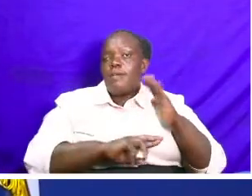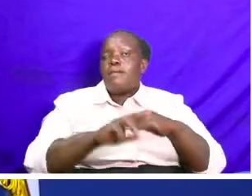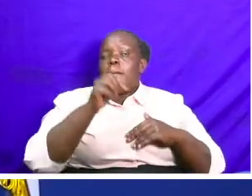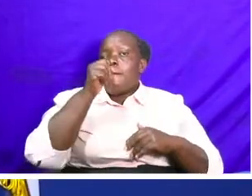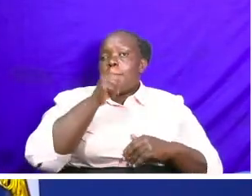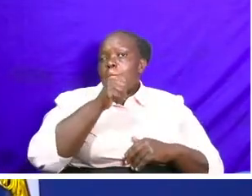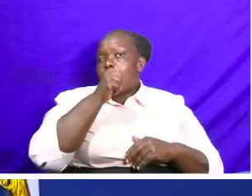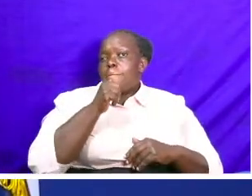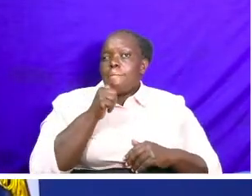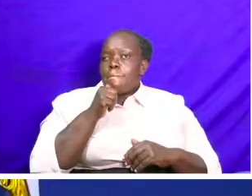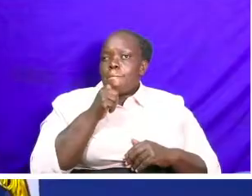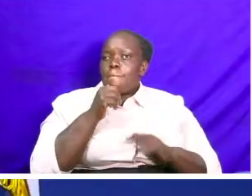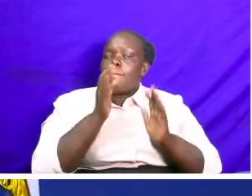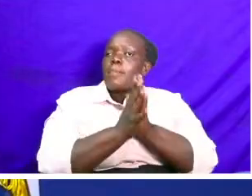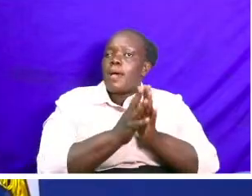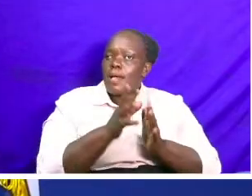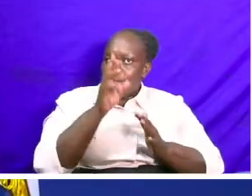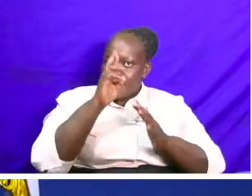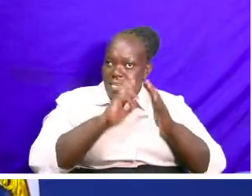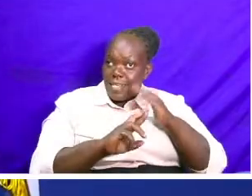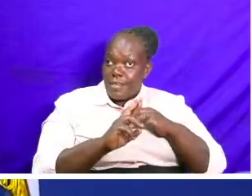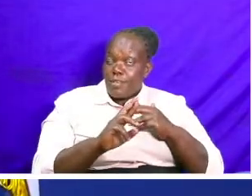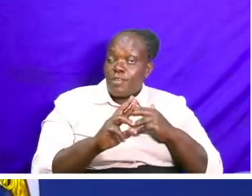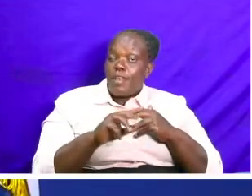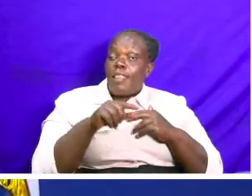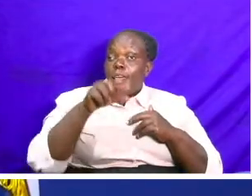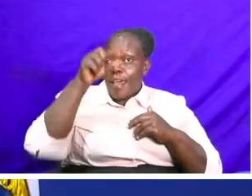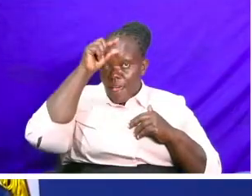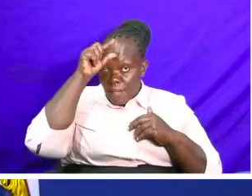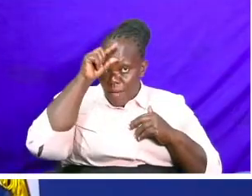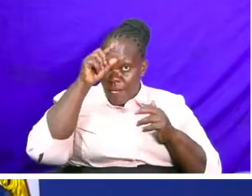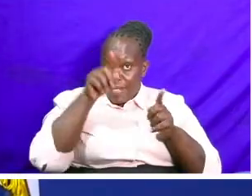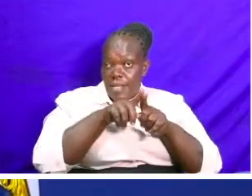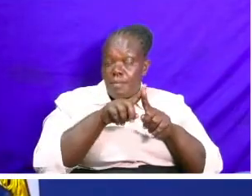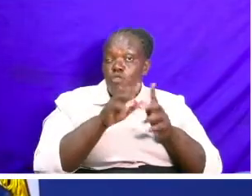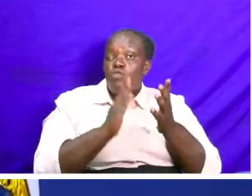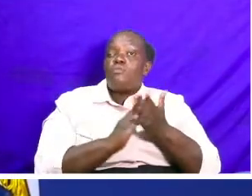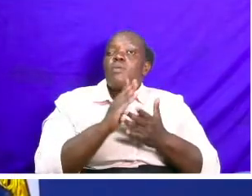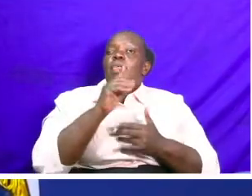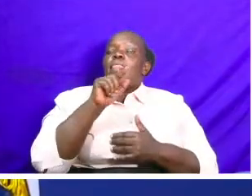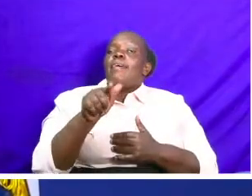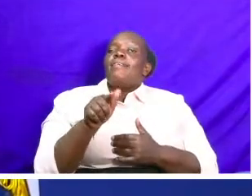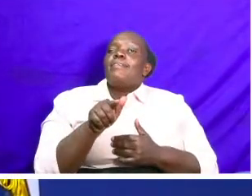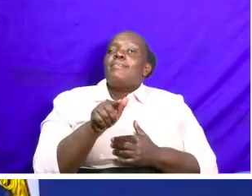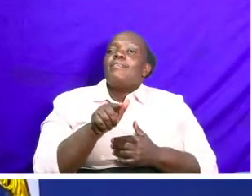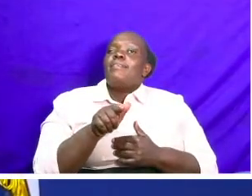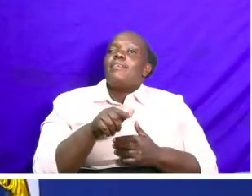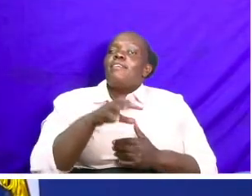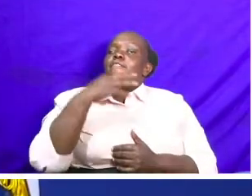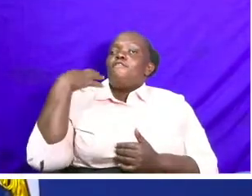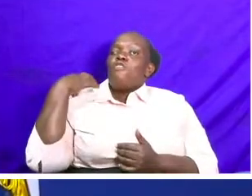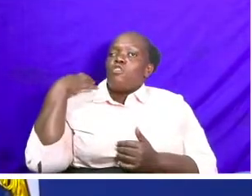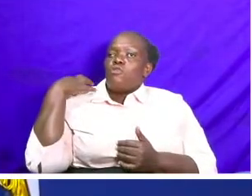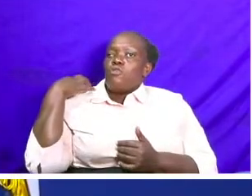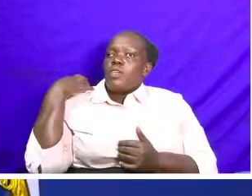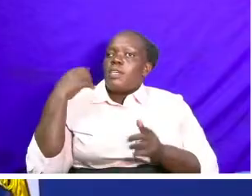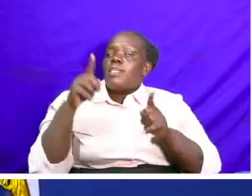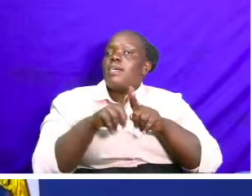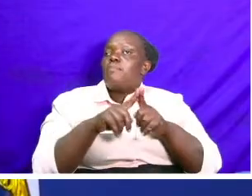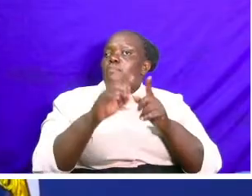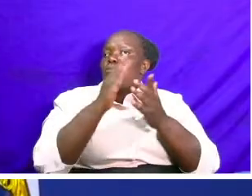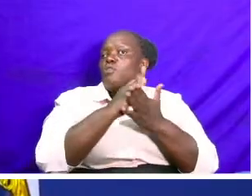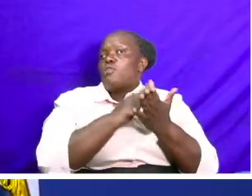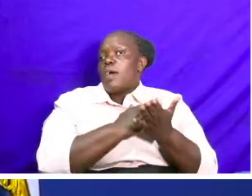privacy and dignity. The government affirms that this voluntary ex gratia